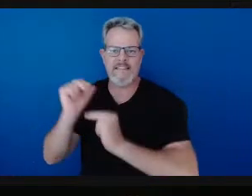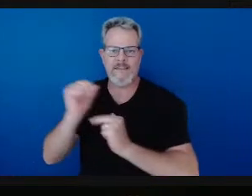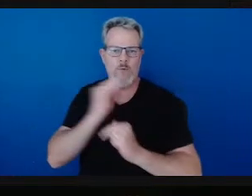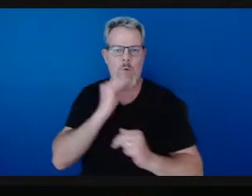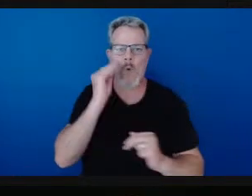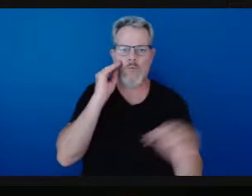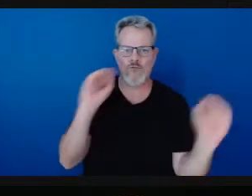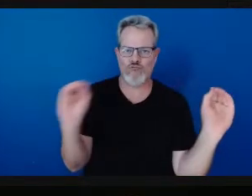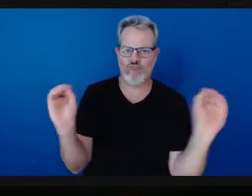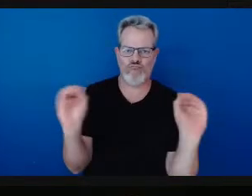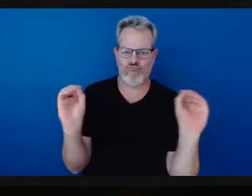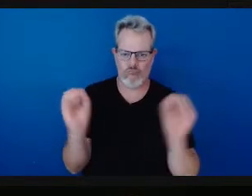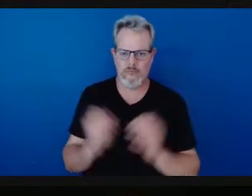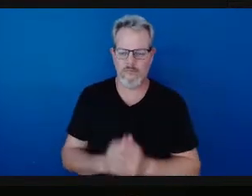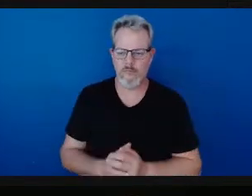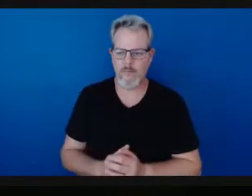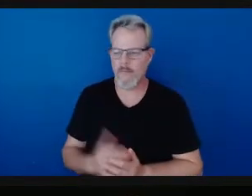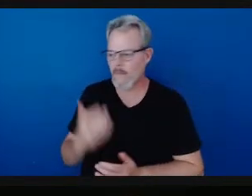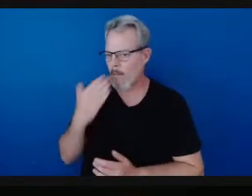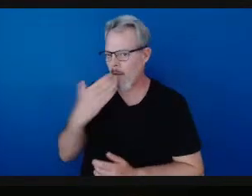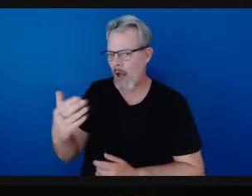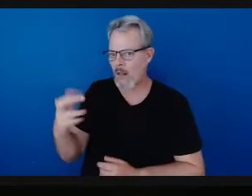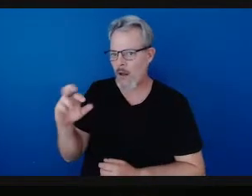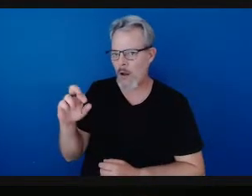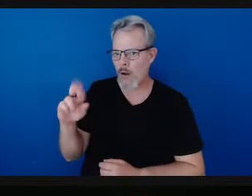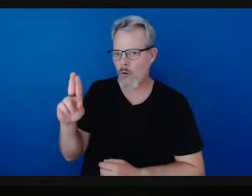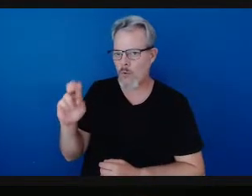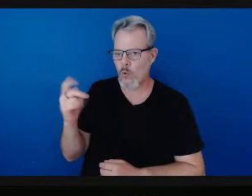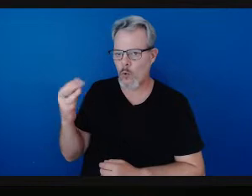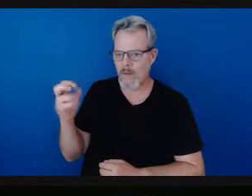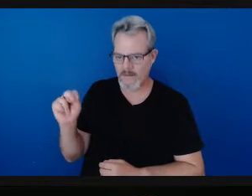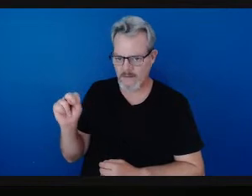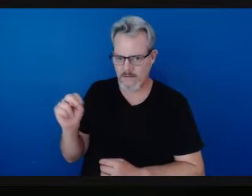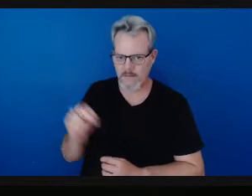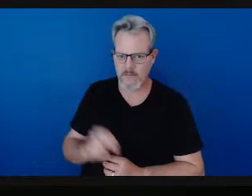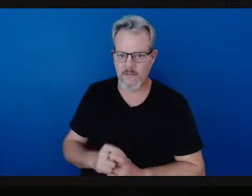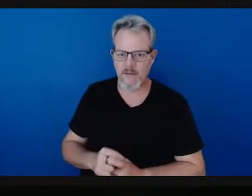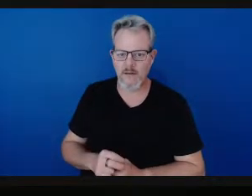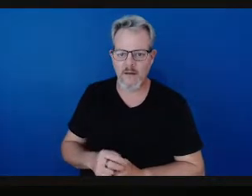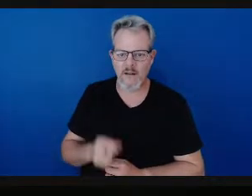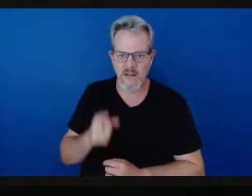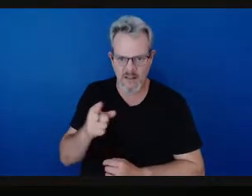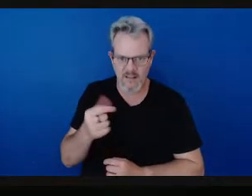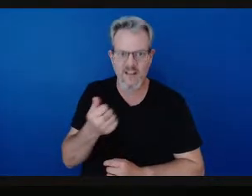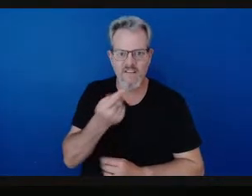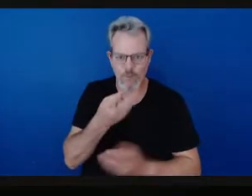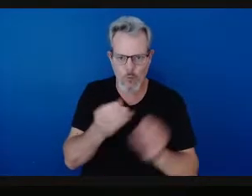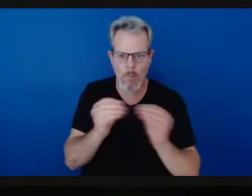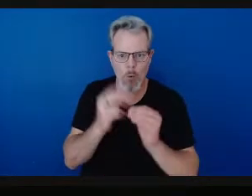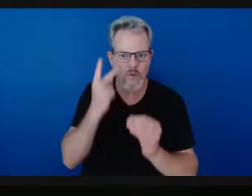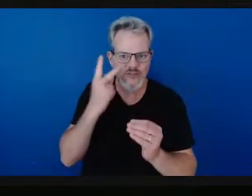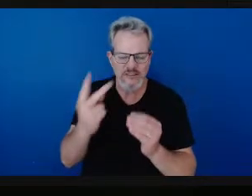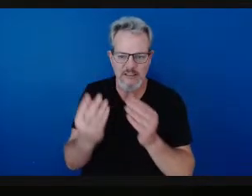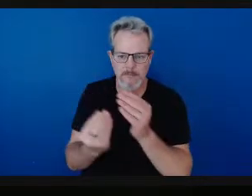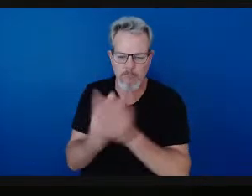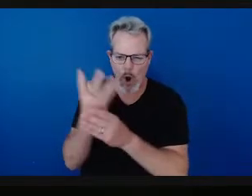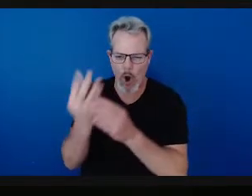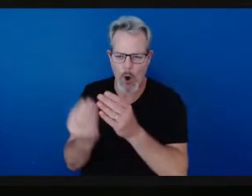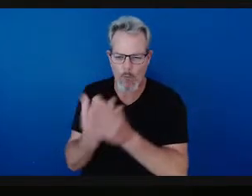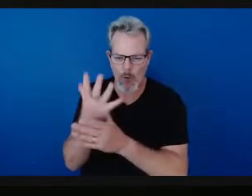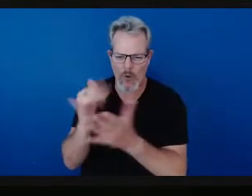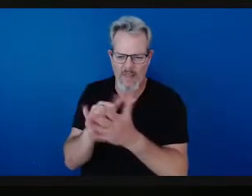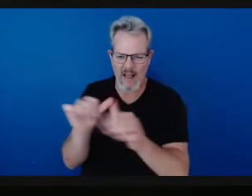So that's Ruben's, Mahalo Ruben, Tornado Tim, a couple images of these bursts, fountain bursts and the lava lake